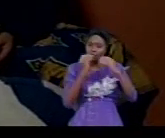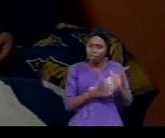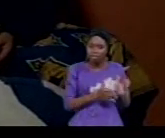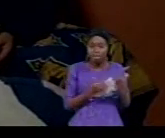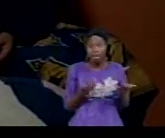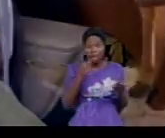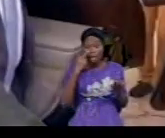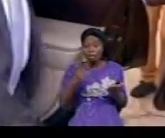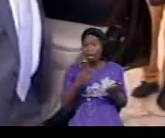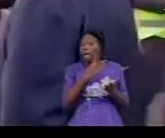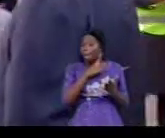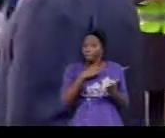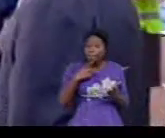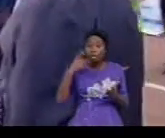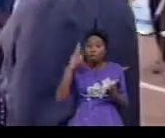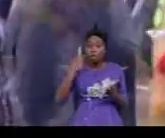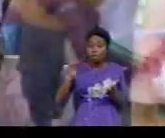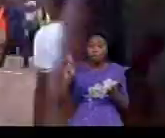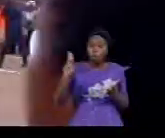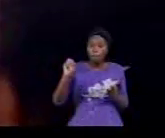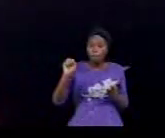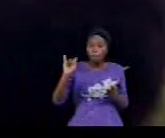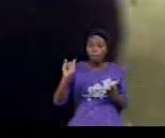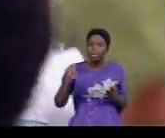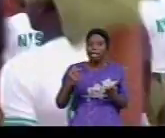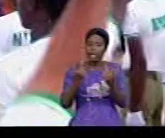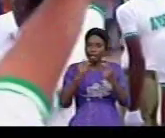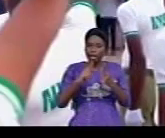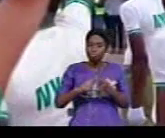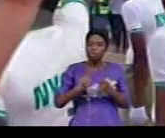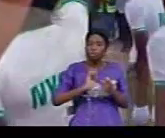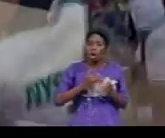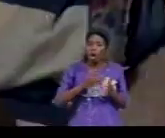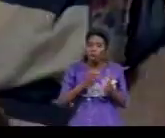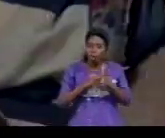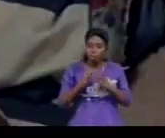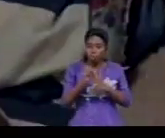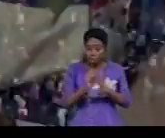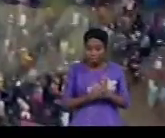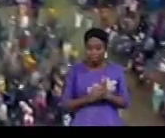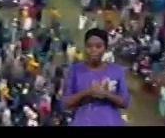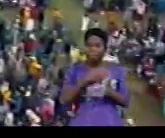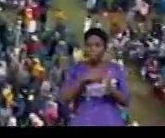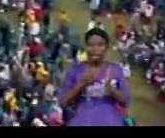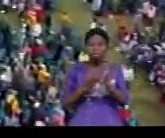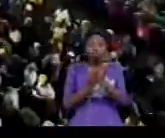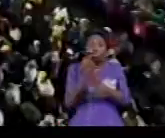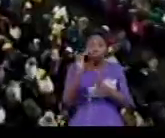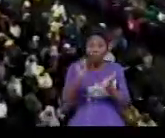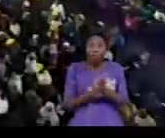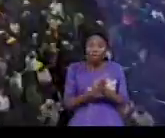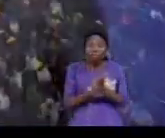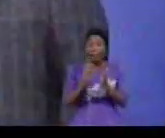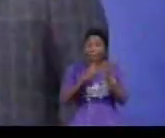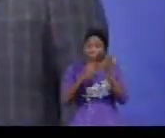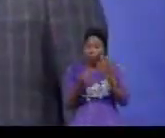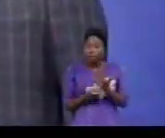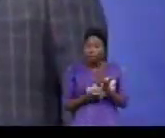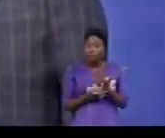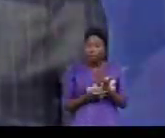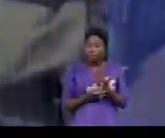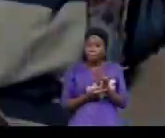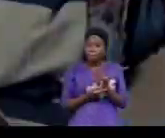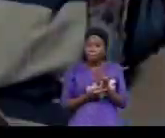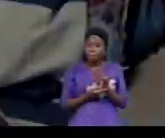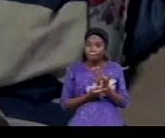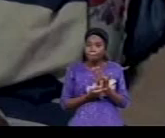came to a state where I sat with the Global Crusade. And through that crusade, my face